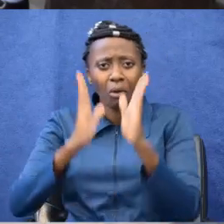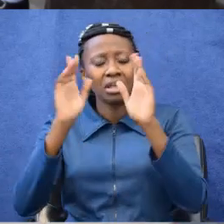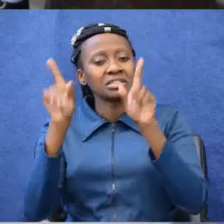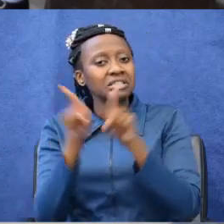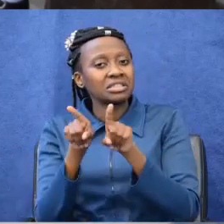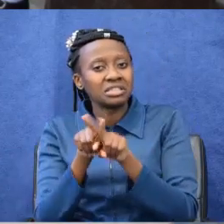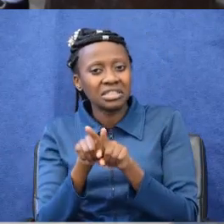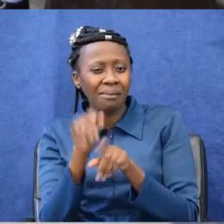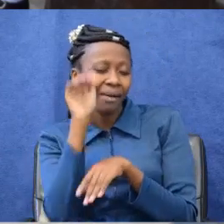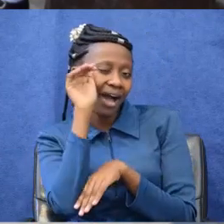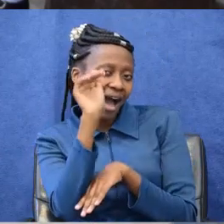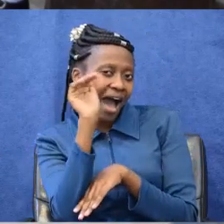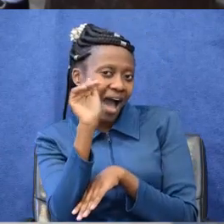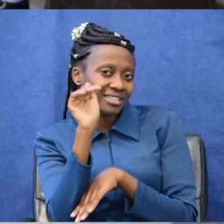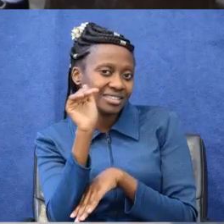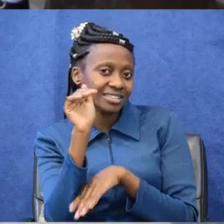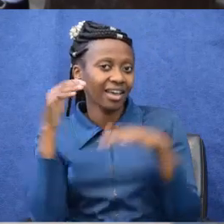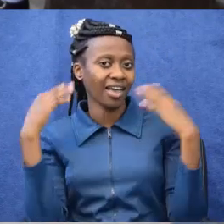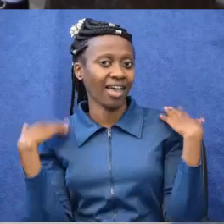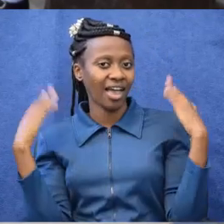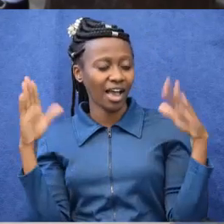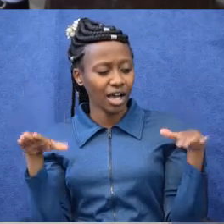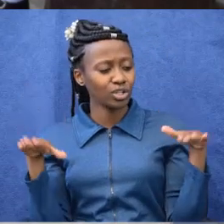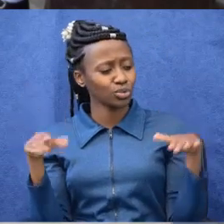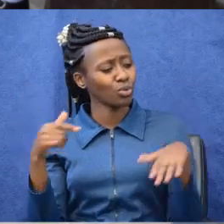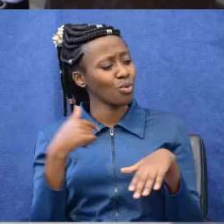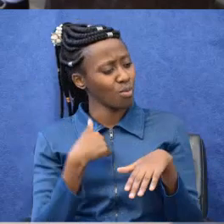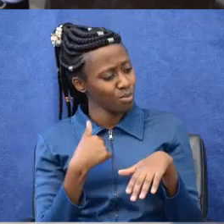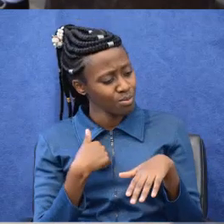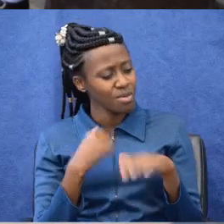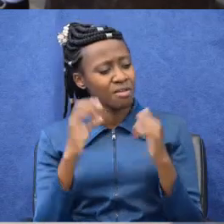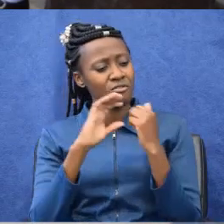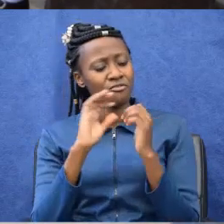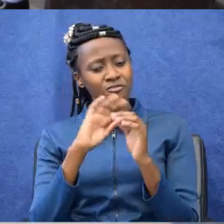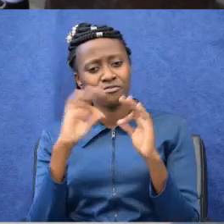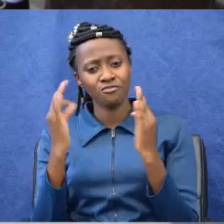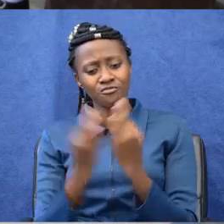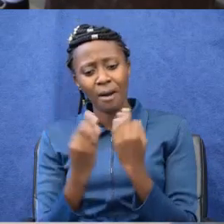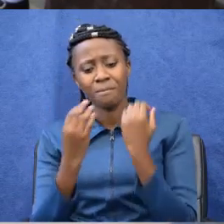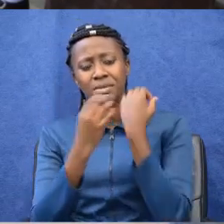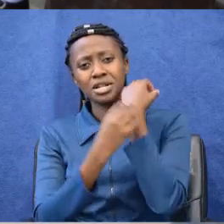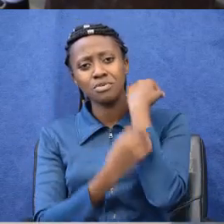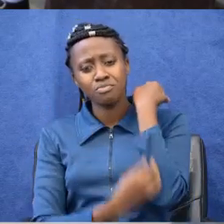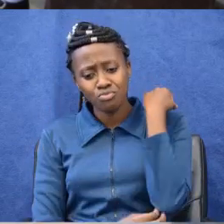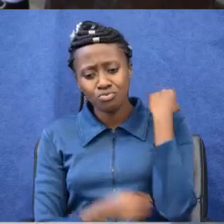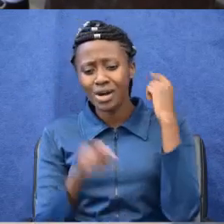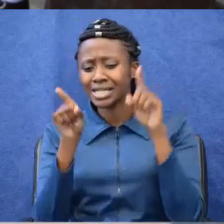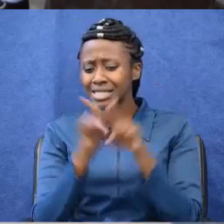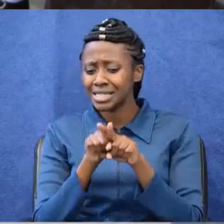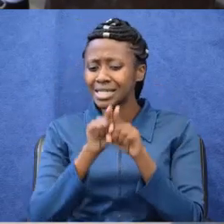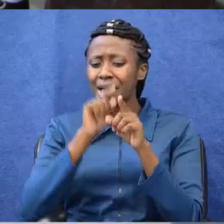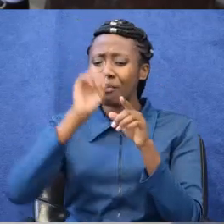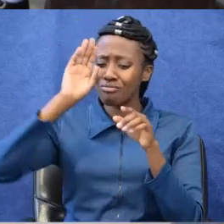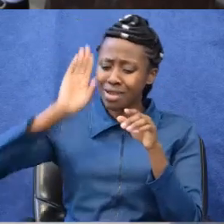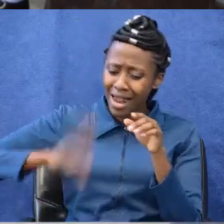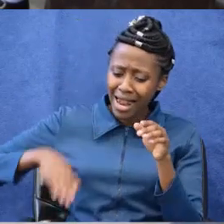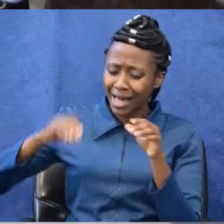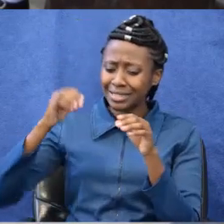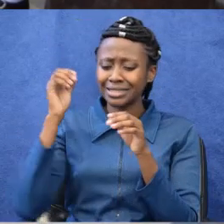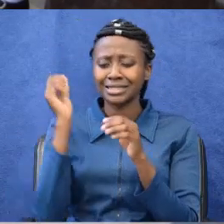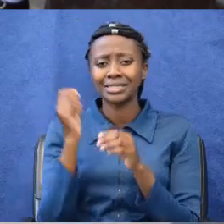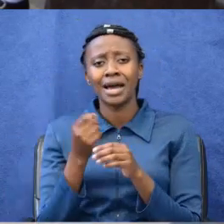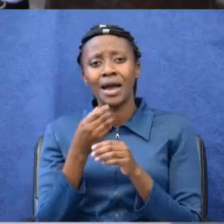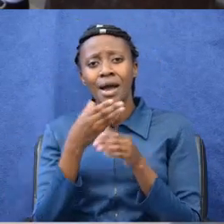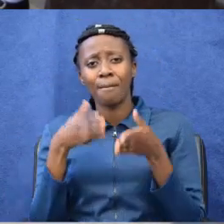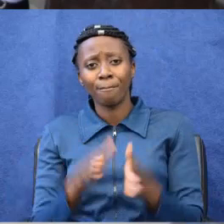the angel of the Lord, "Our family is the smallest and the weakest. I'm the least. Maybe I'm the last born. How do you tell